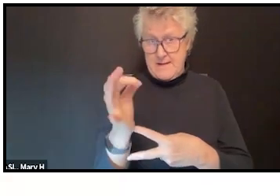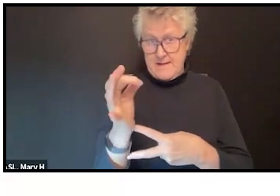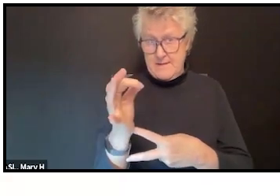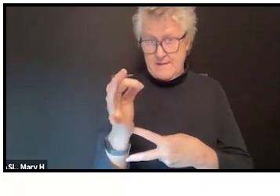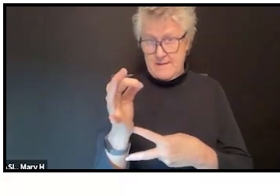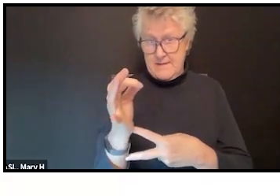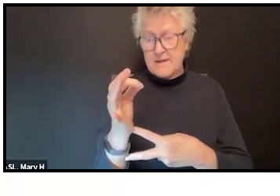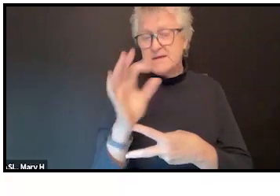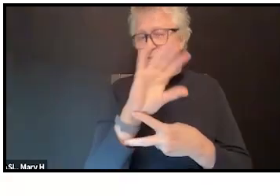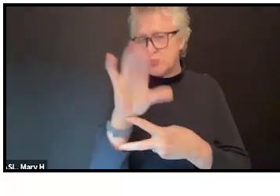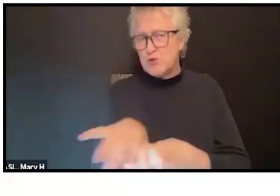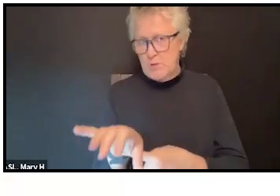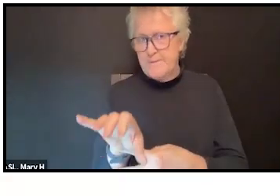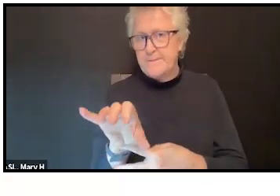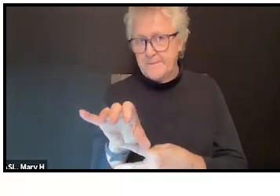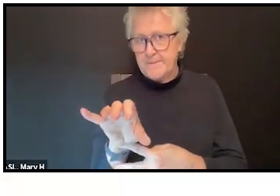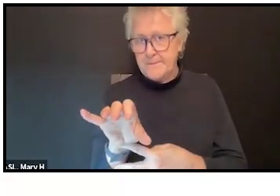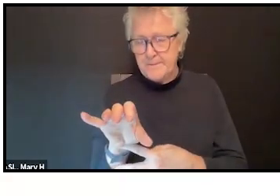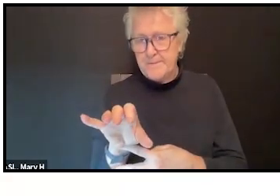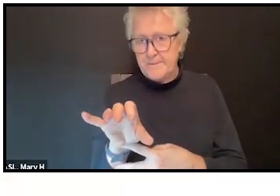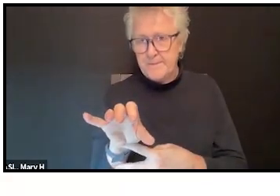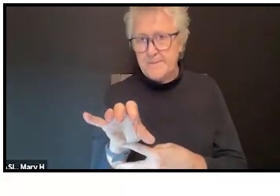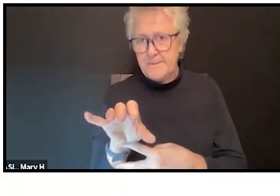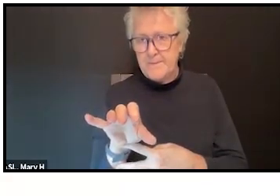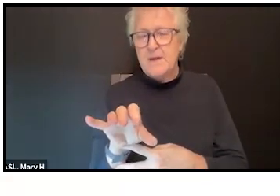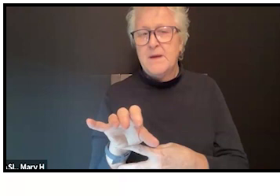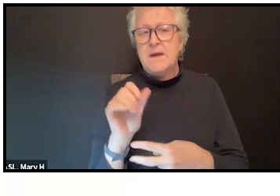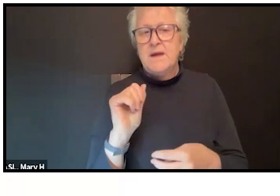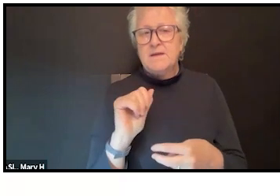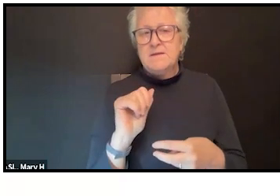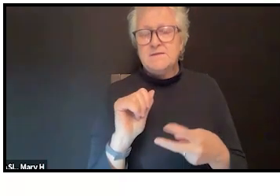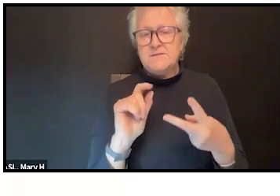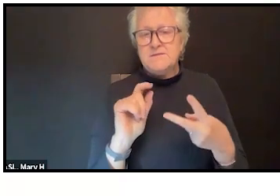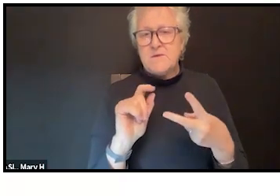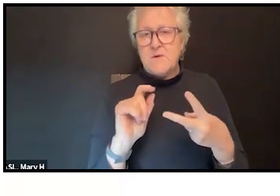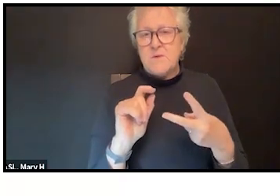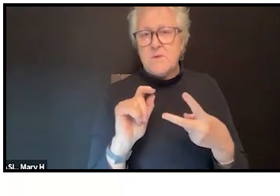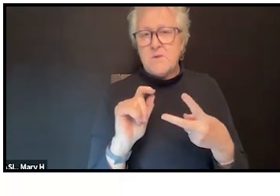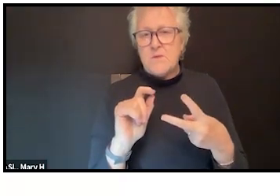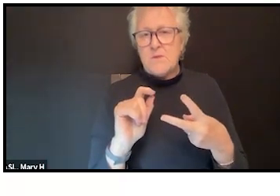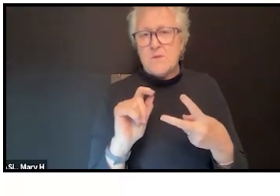on Zoom. You have to register from